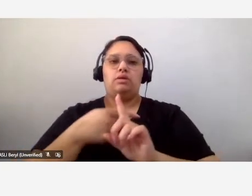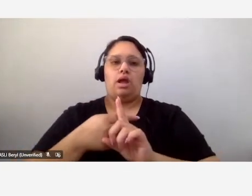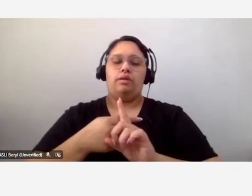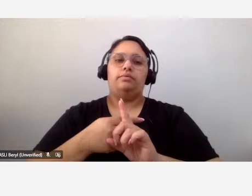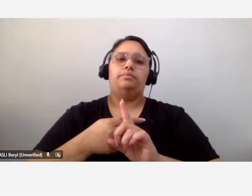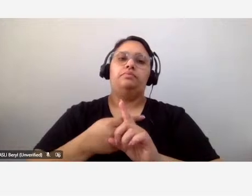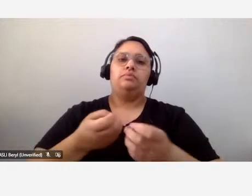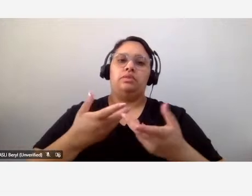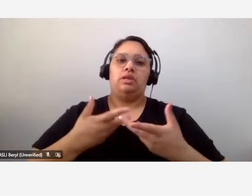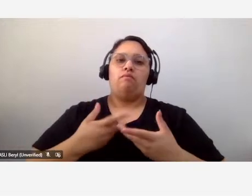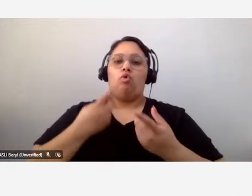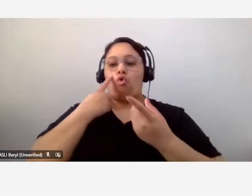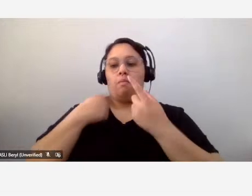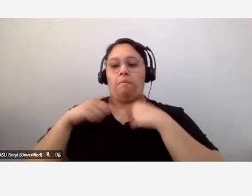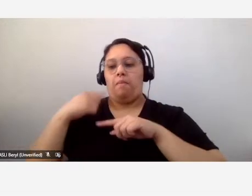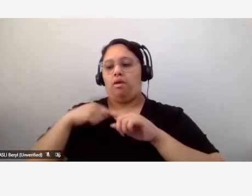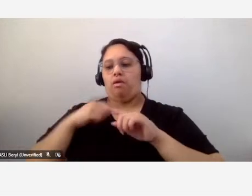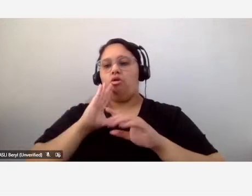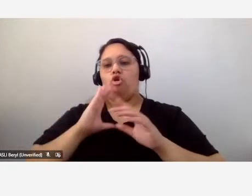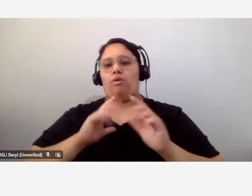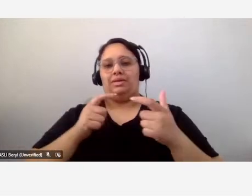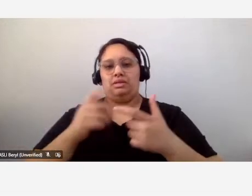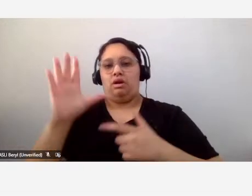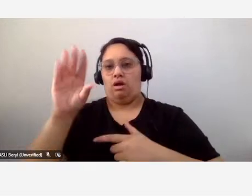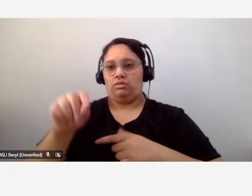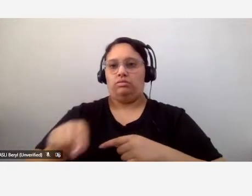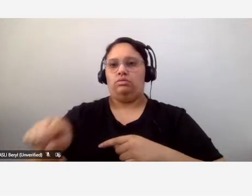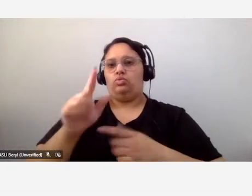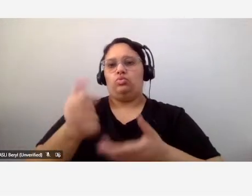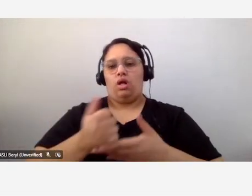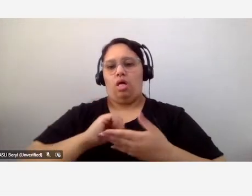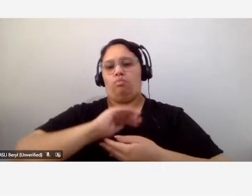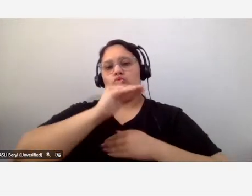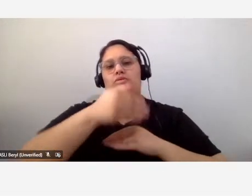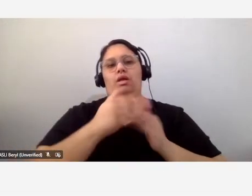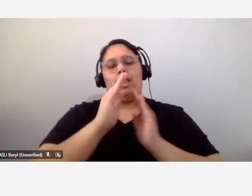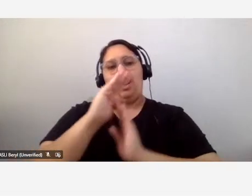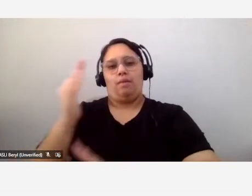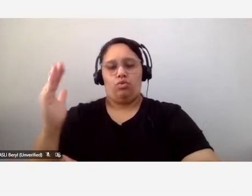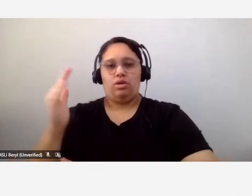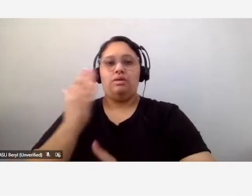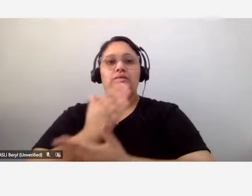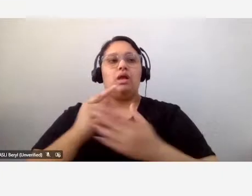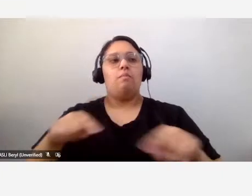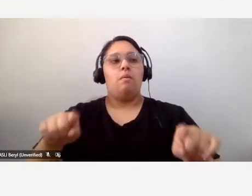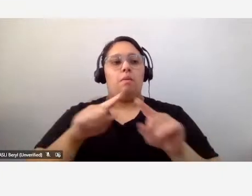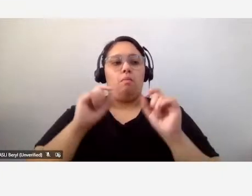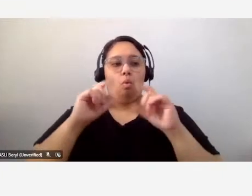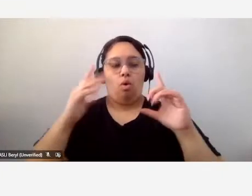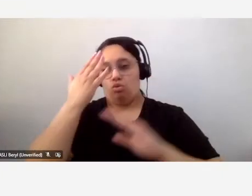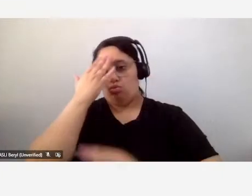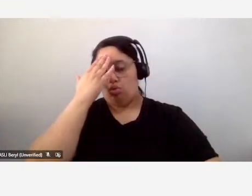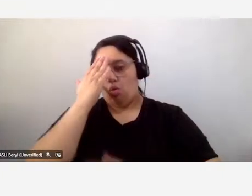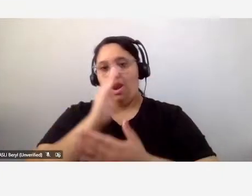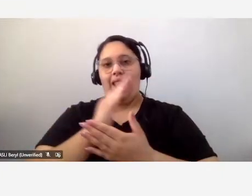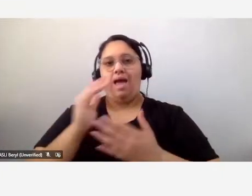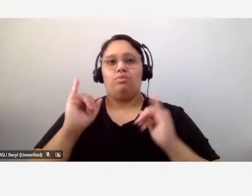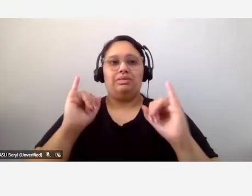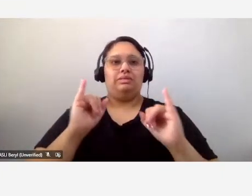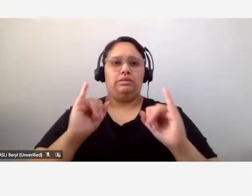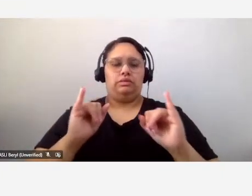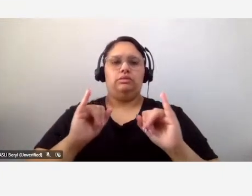Which brings me back to the ask of the committee to help us in protecting our libraries. Some of you may be aware that library crisis is